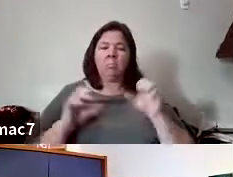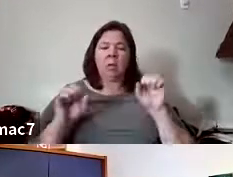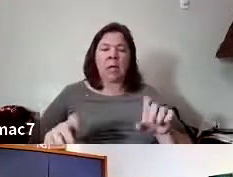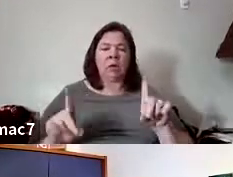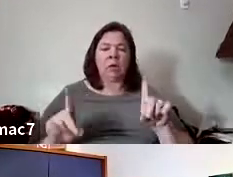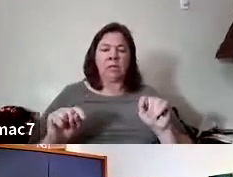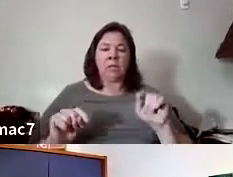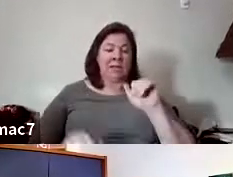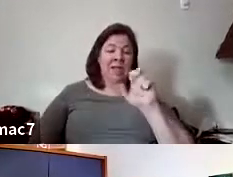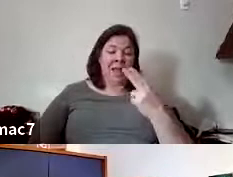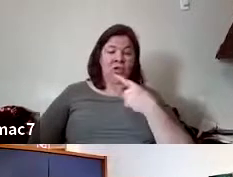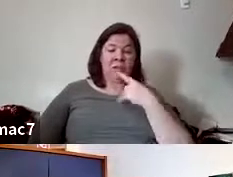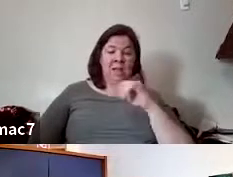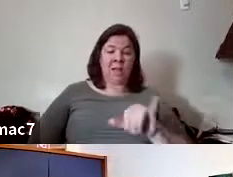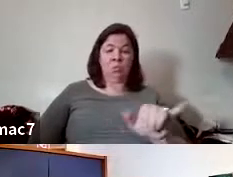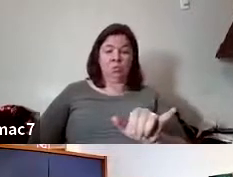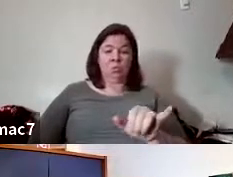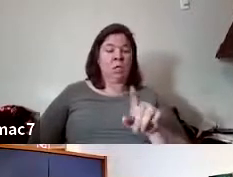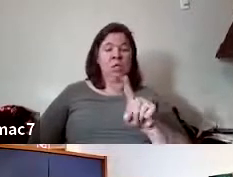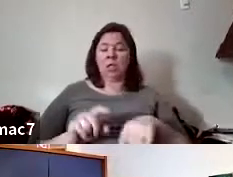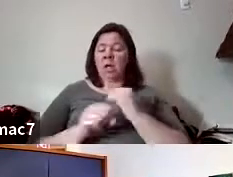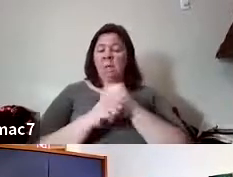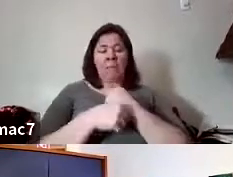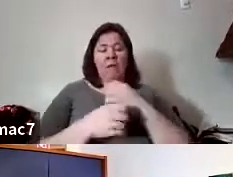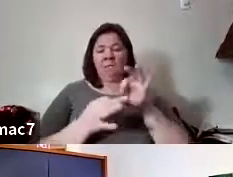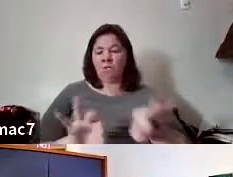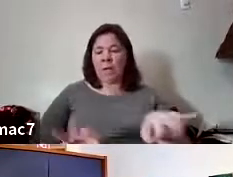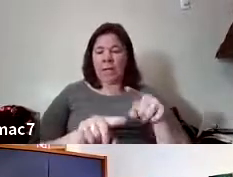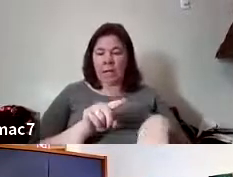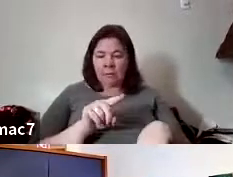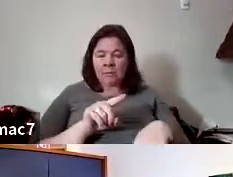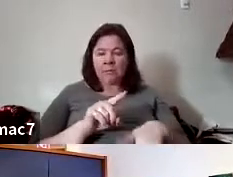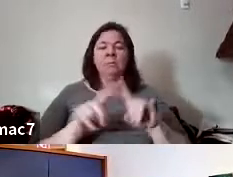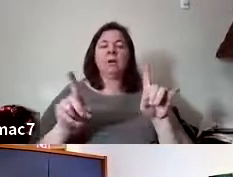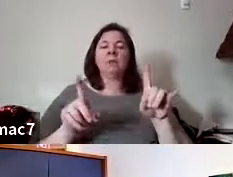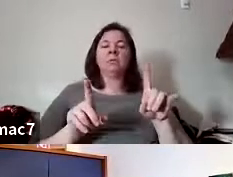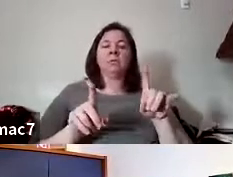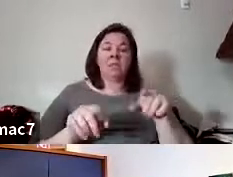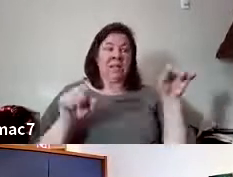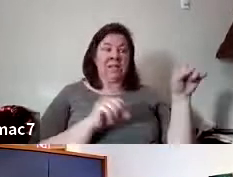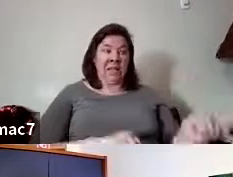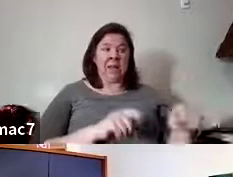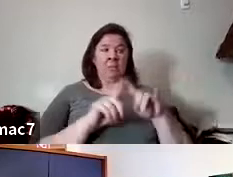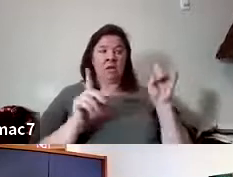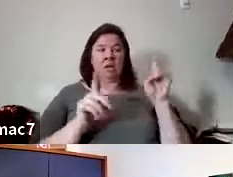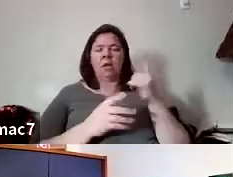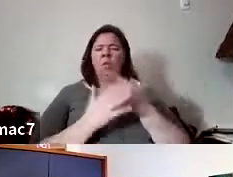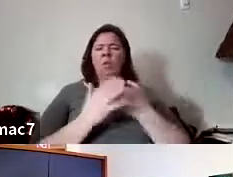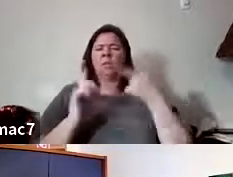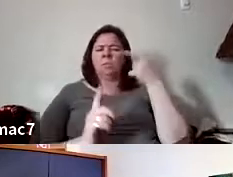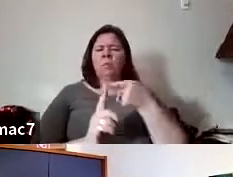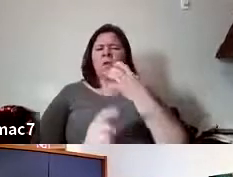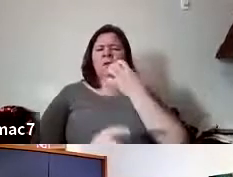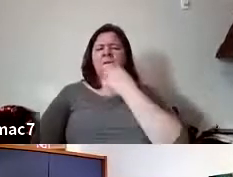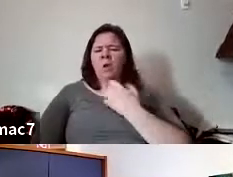that Ash said too, that he could not have made it free because he could, but then what's the value